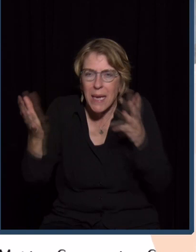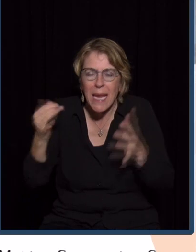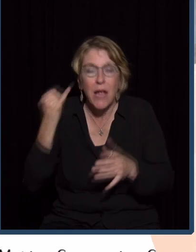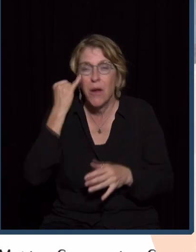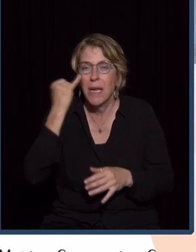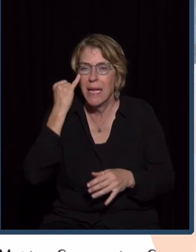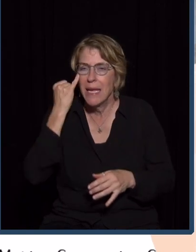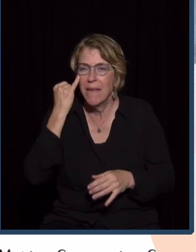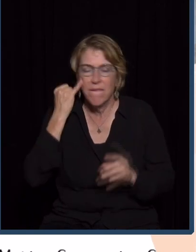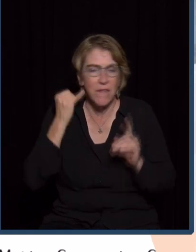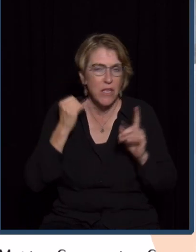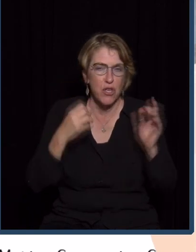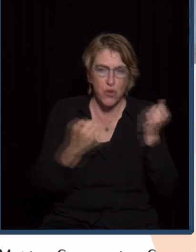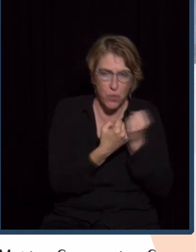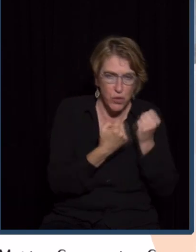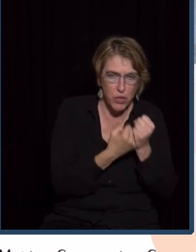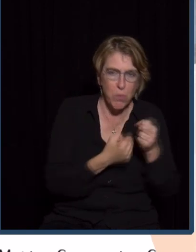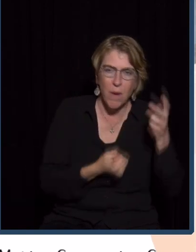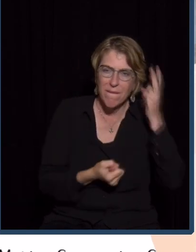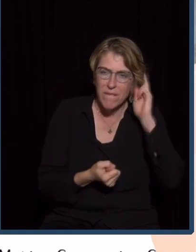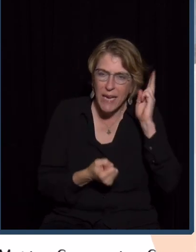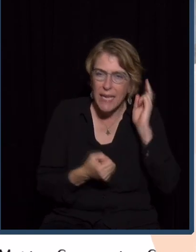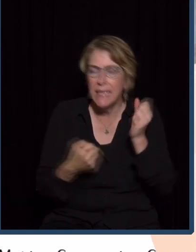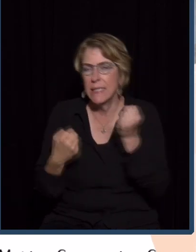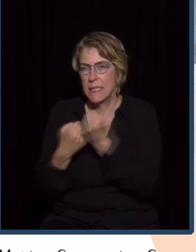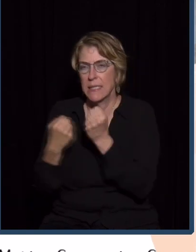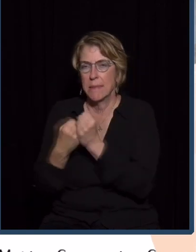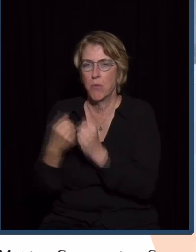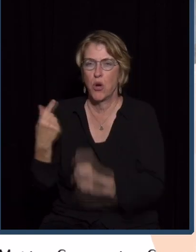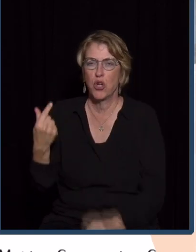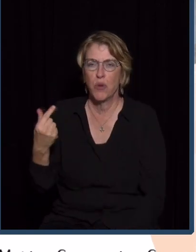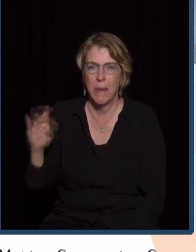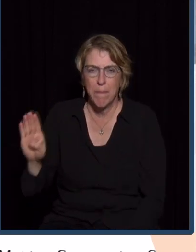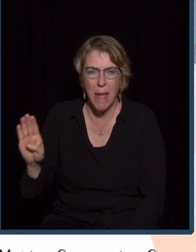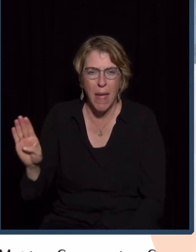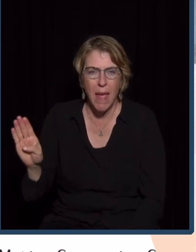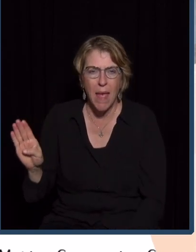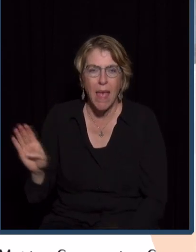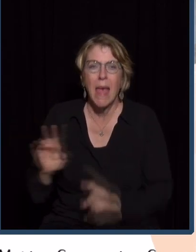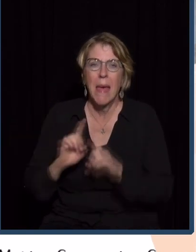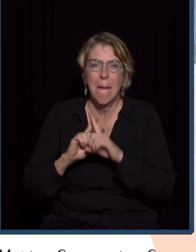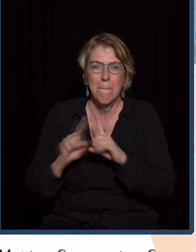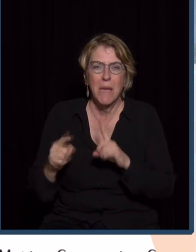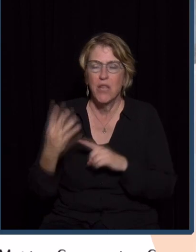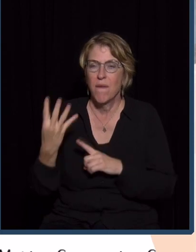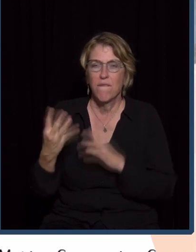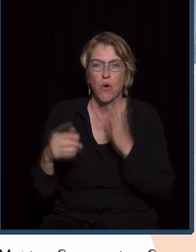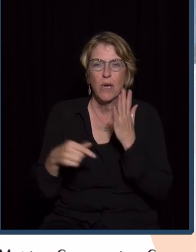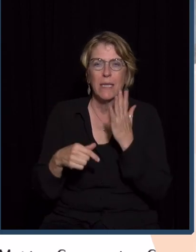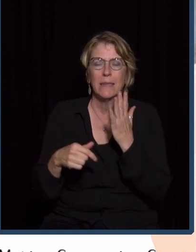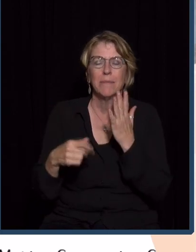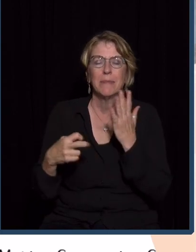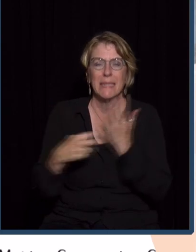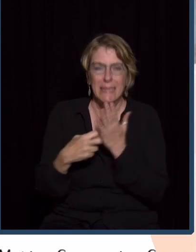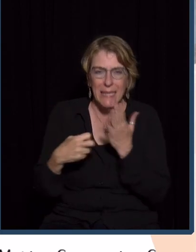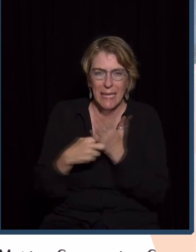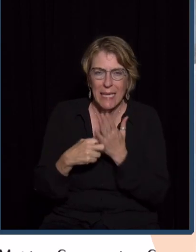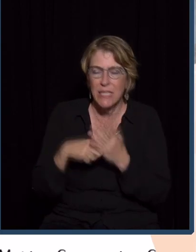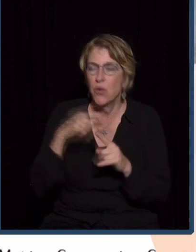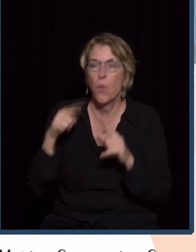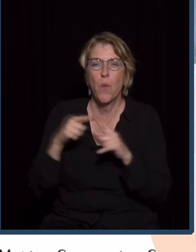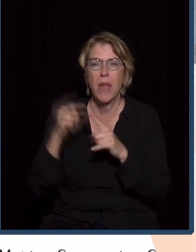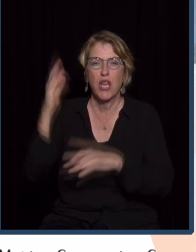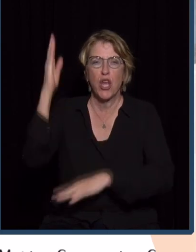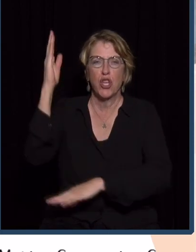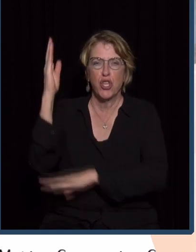Okay, this package is going to include 4 tickets to the Minnesota Vikings and the Green Bay Packers game at noon on November 21st. We all